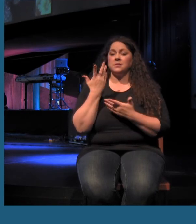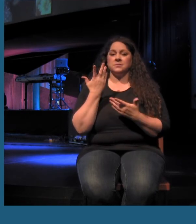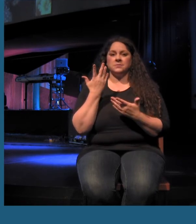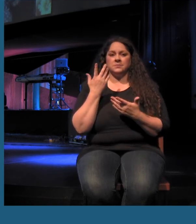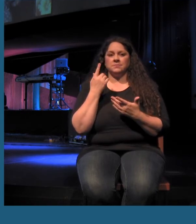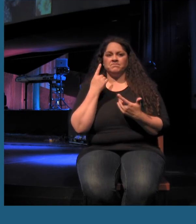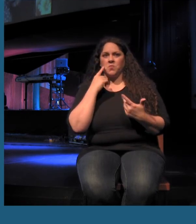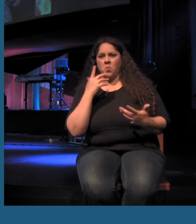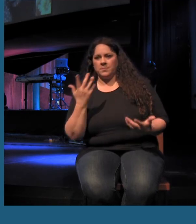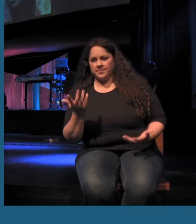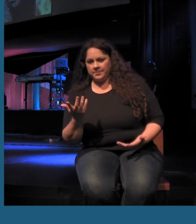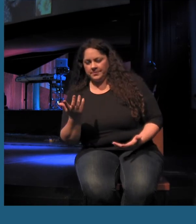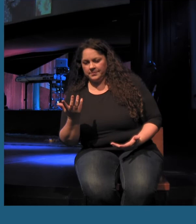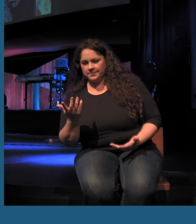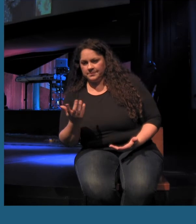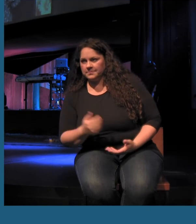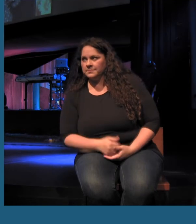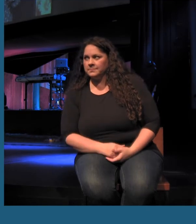Do you have a why for